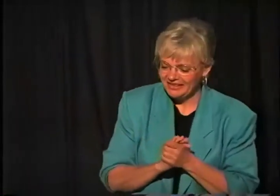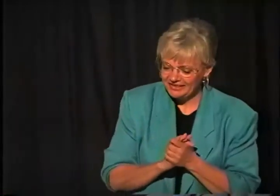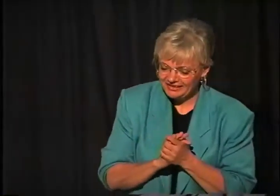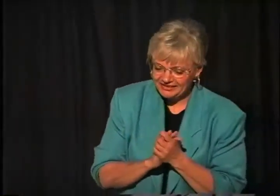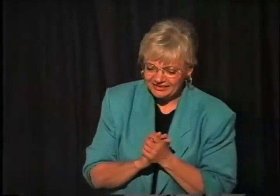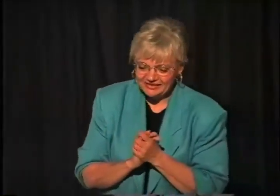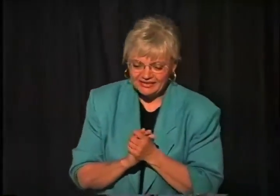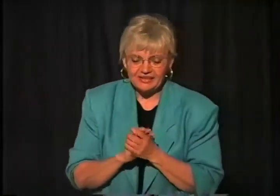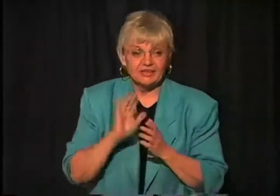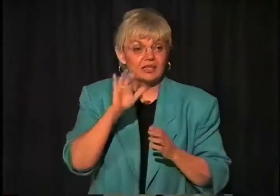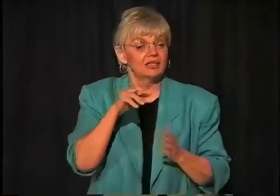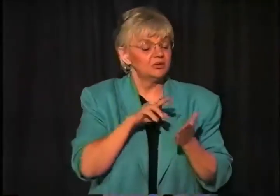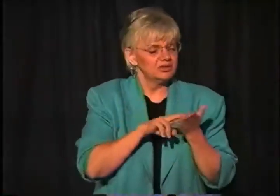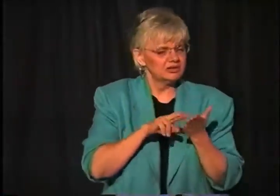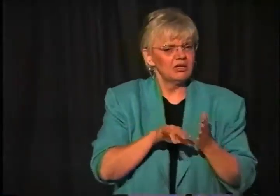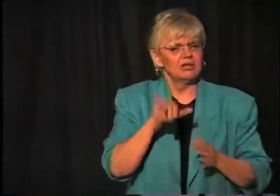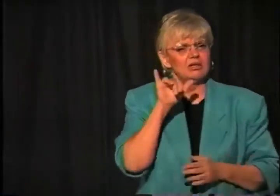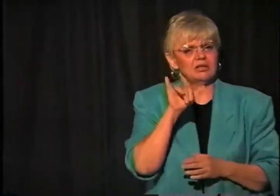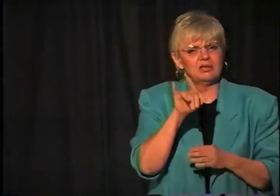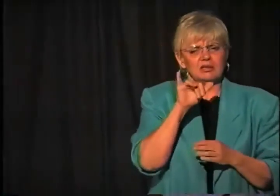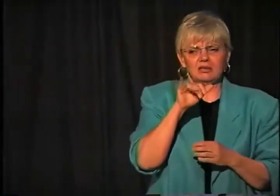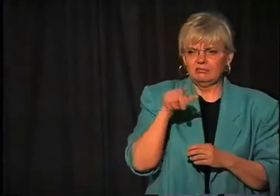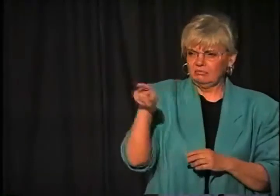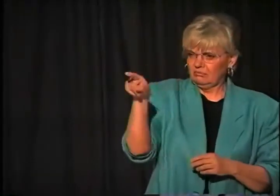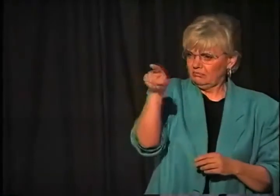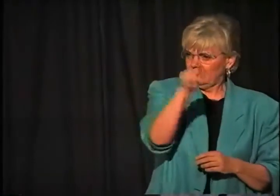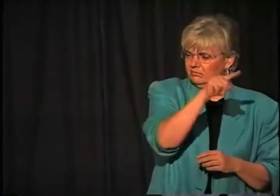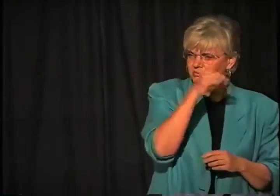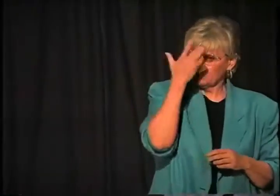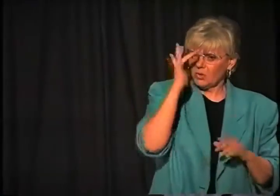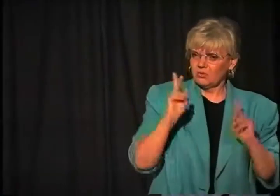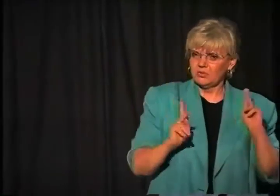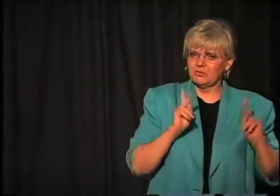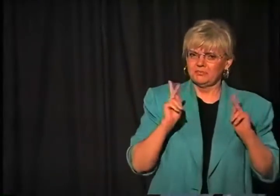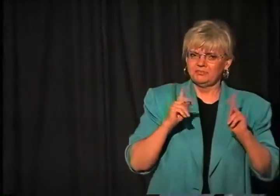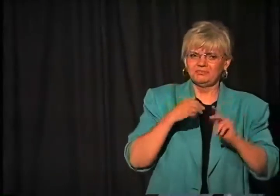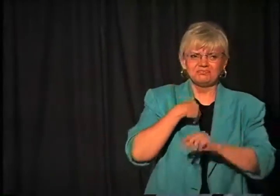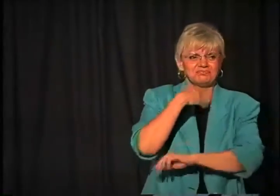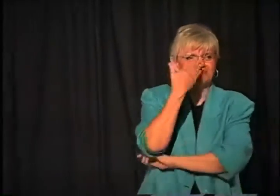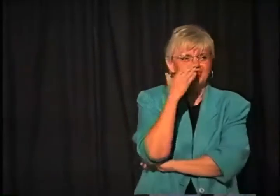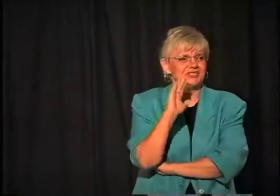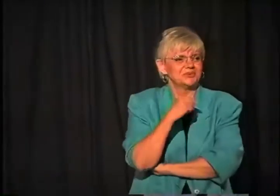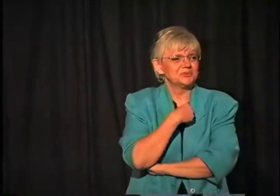I'm also checking in with my interpreter, making sure she's keeping up all right. So, the research.